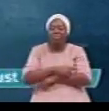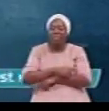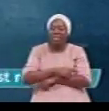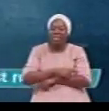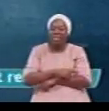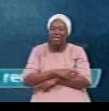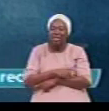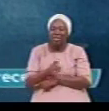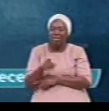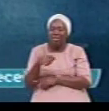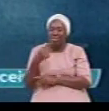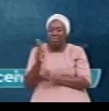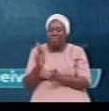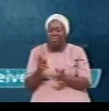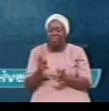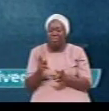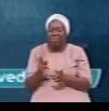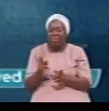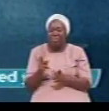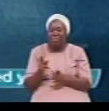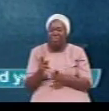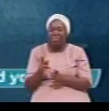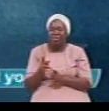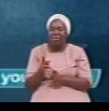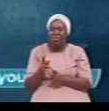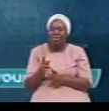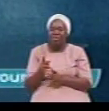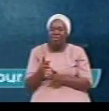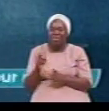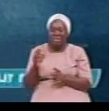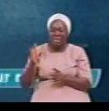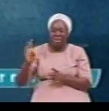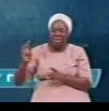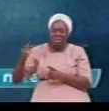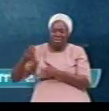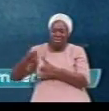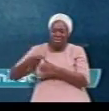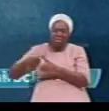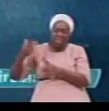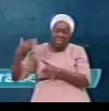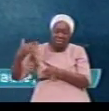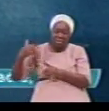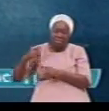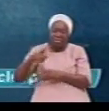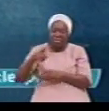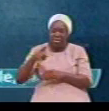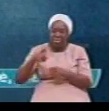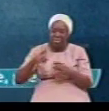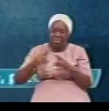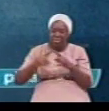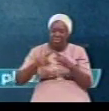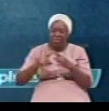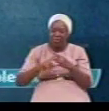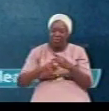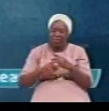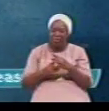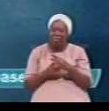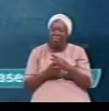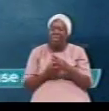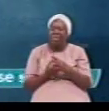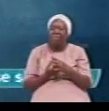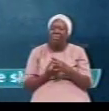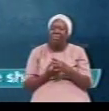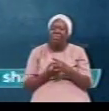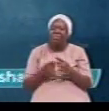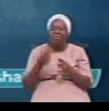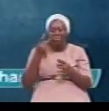that, I think for some 6 months ago, I began seeing something around